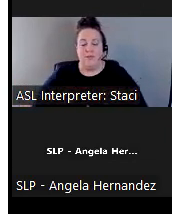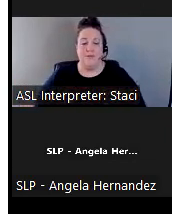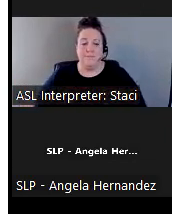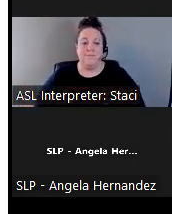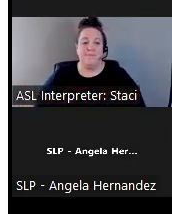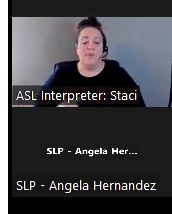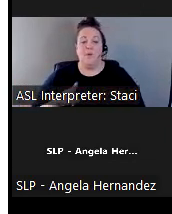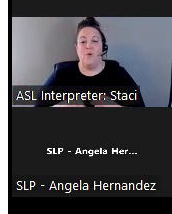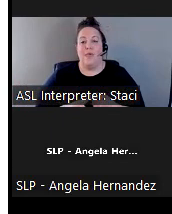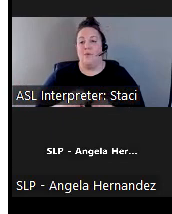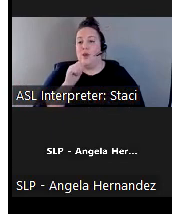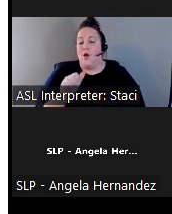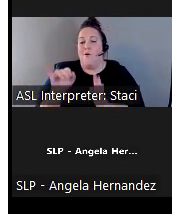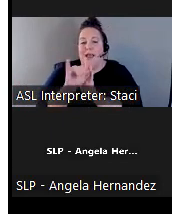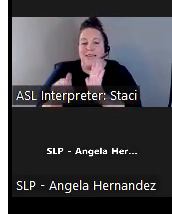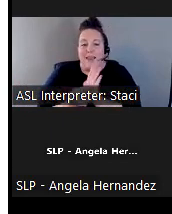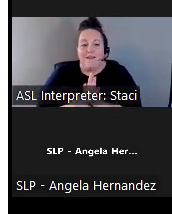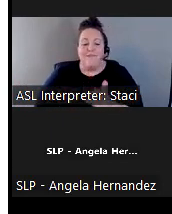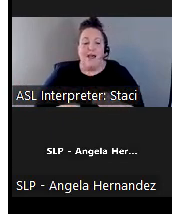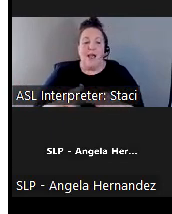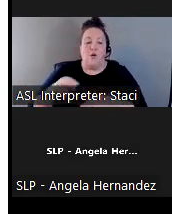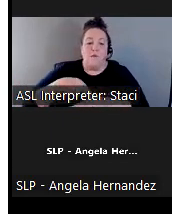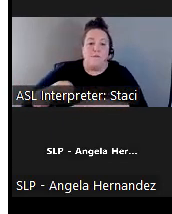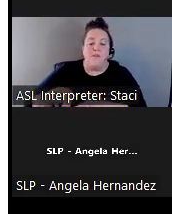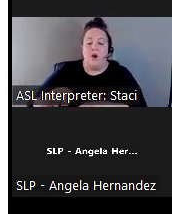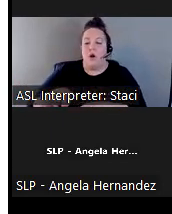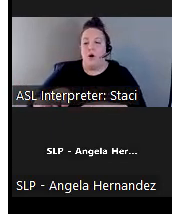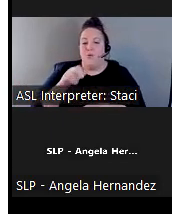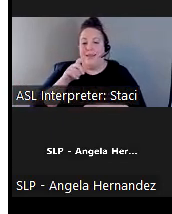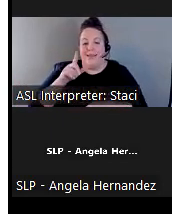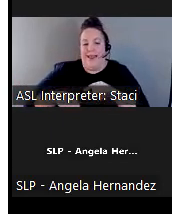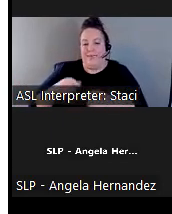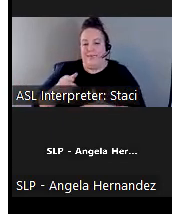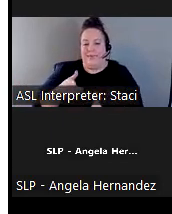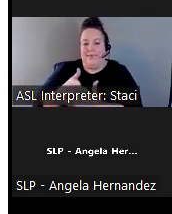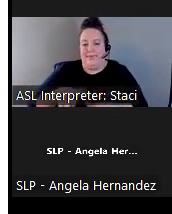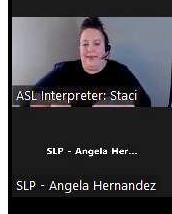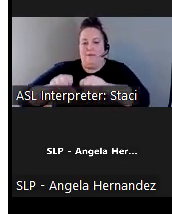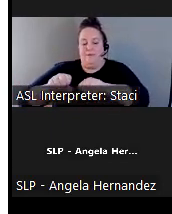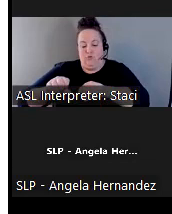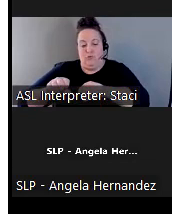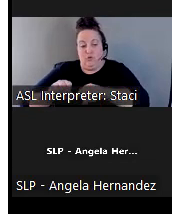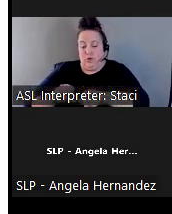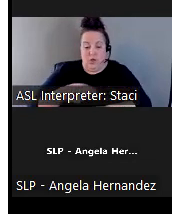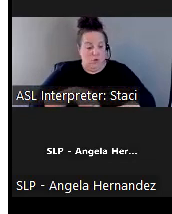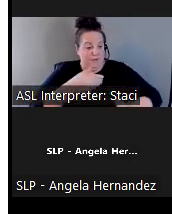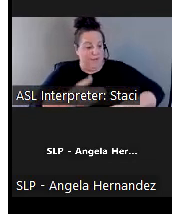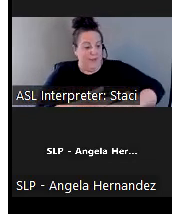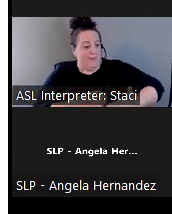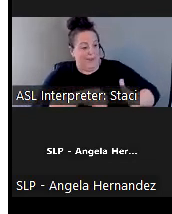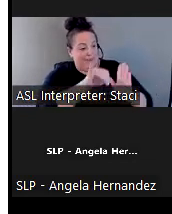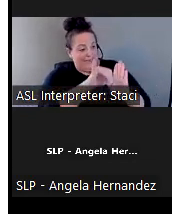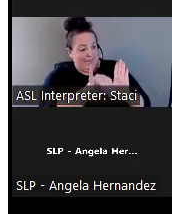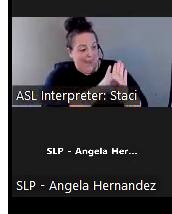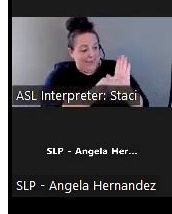don't identify and we don't refer, we don't get to intervention. And of those babies that do get identified, we still